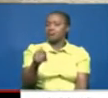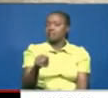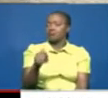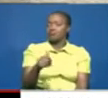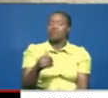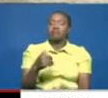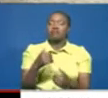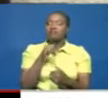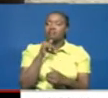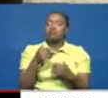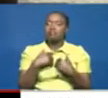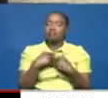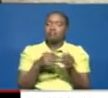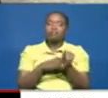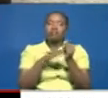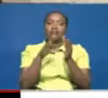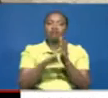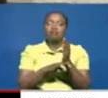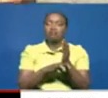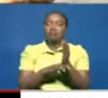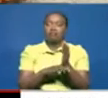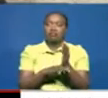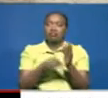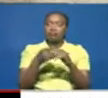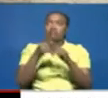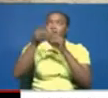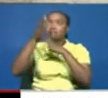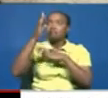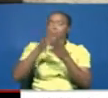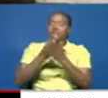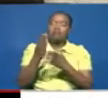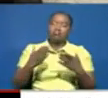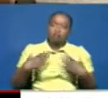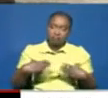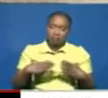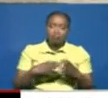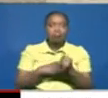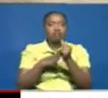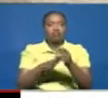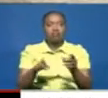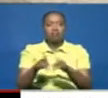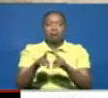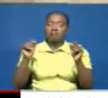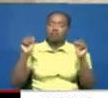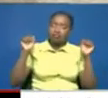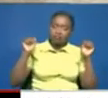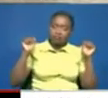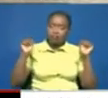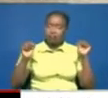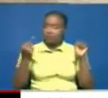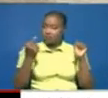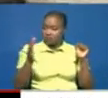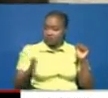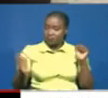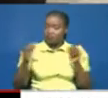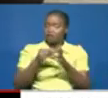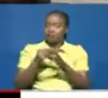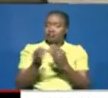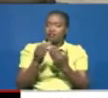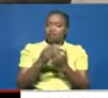that acts. Leadership is from God through the people. A leader is like a shepherd, on one hand, or a caretaker,